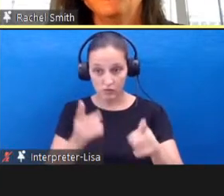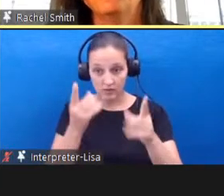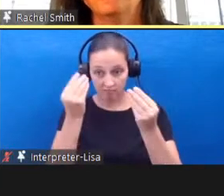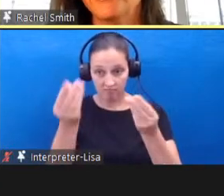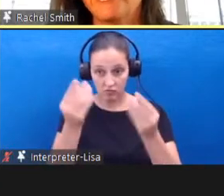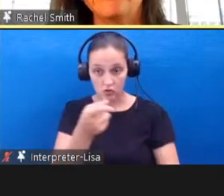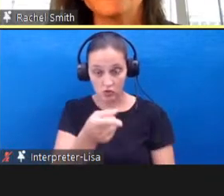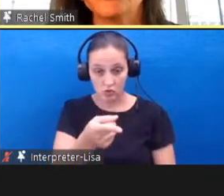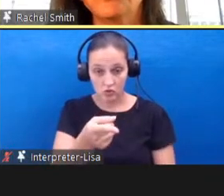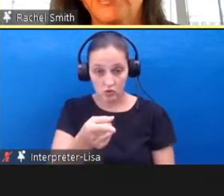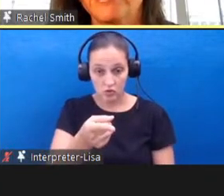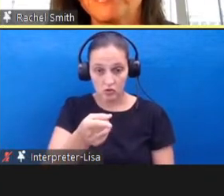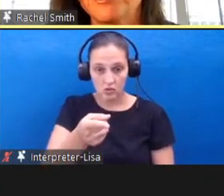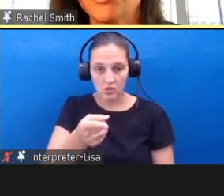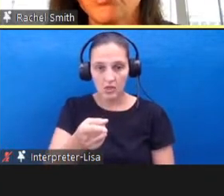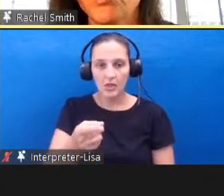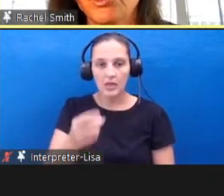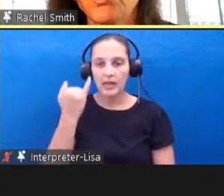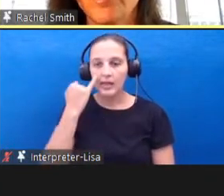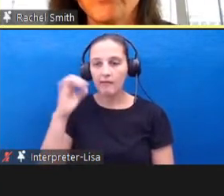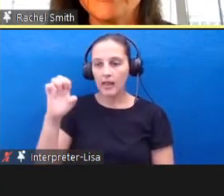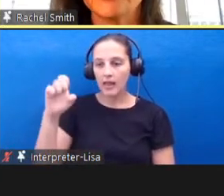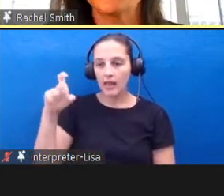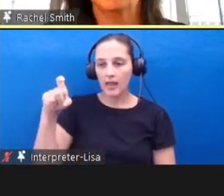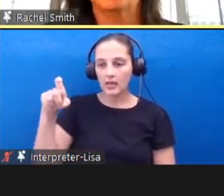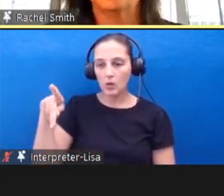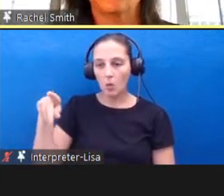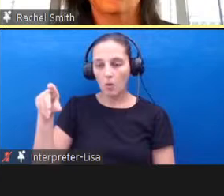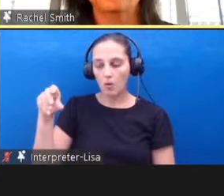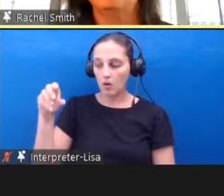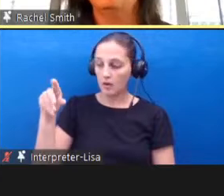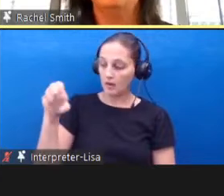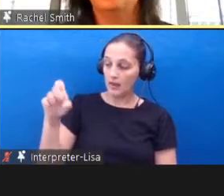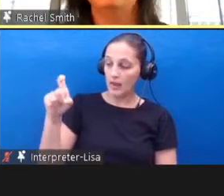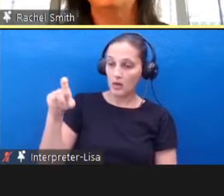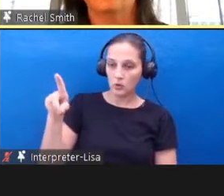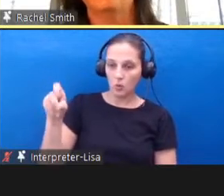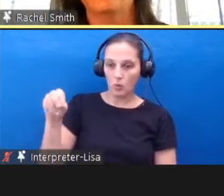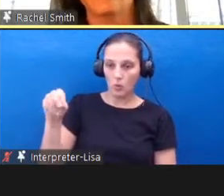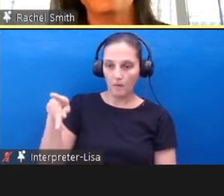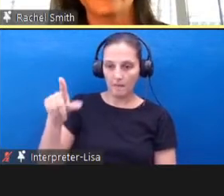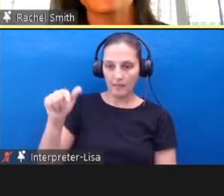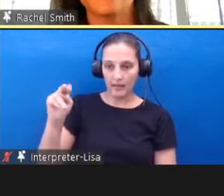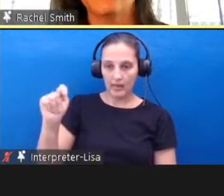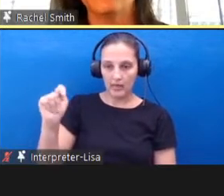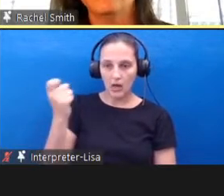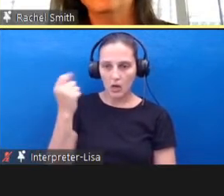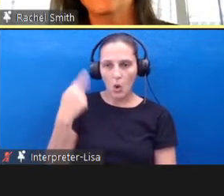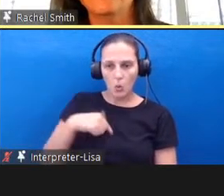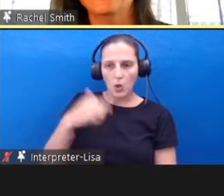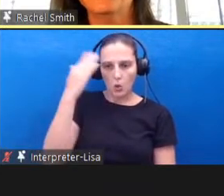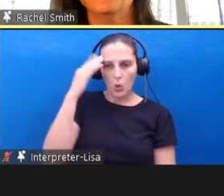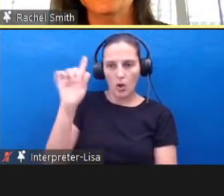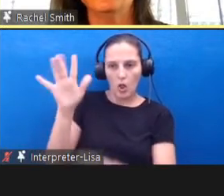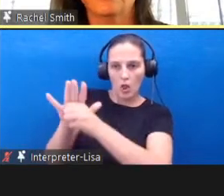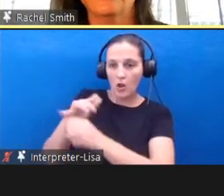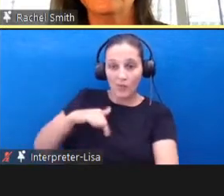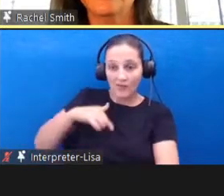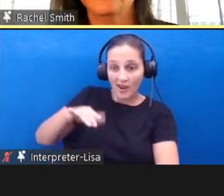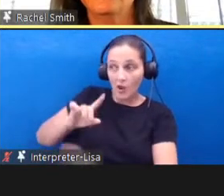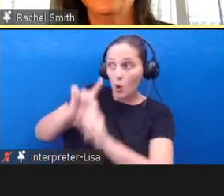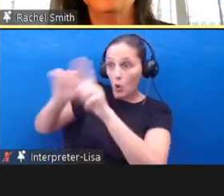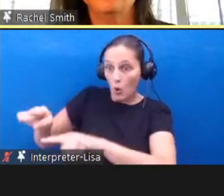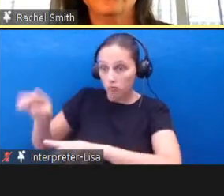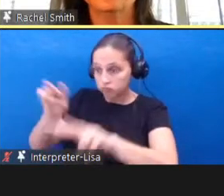if we look at exoplanets, we know where these exoplanets are, even if we haven't gone there. And that's how scientists